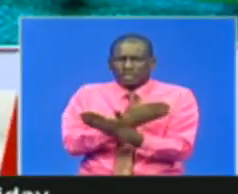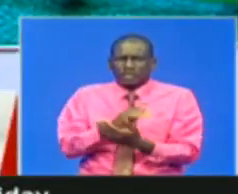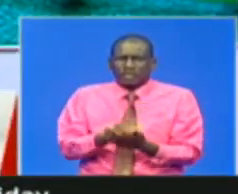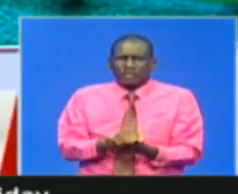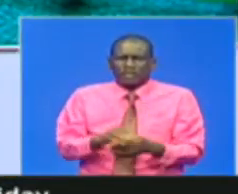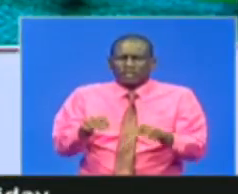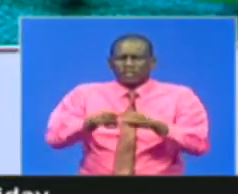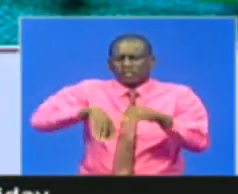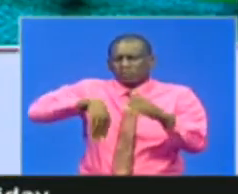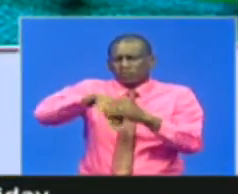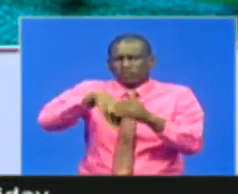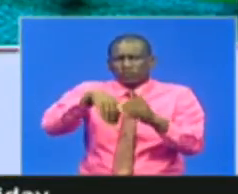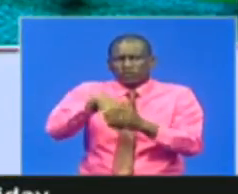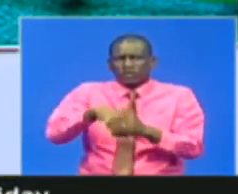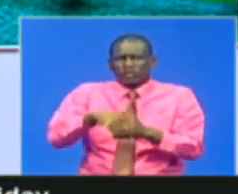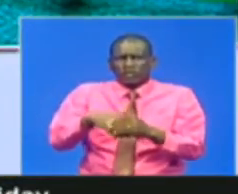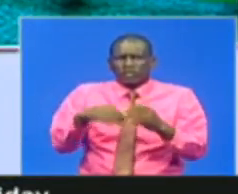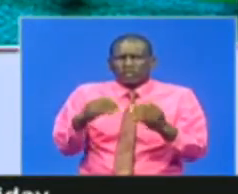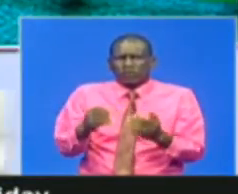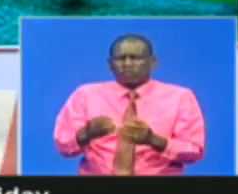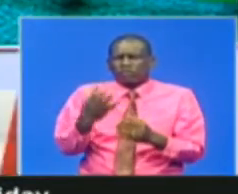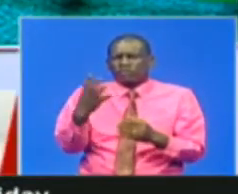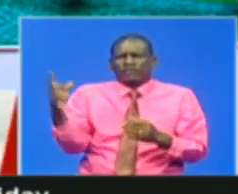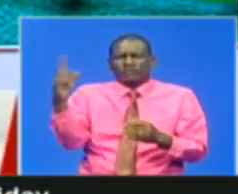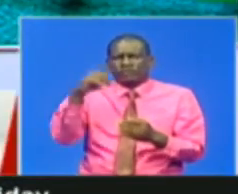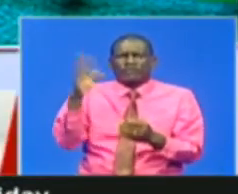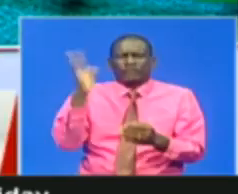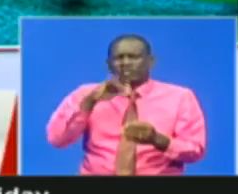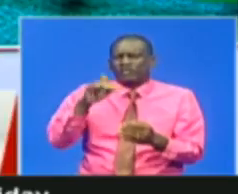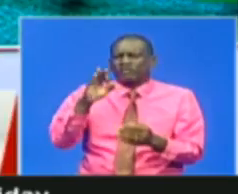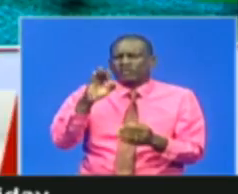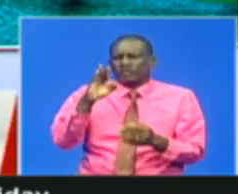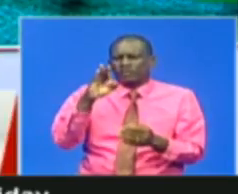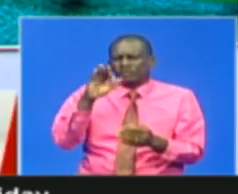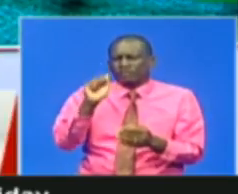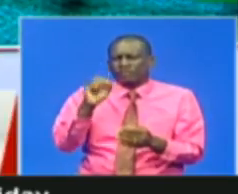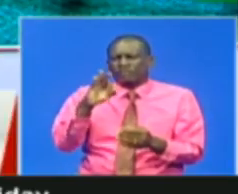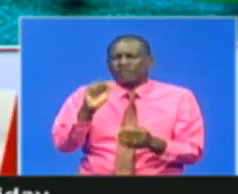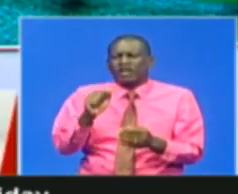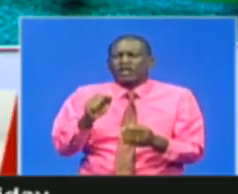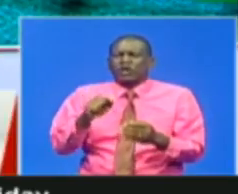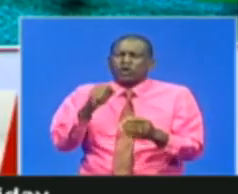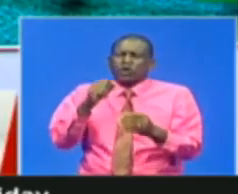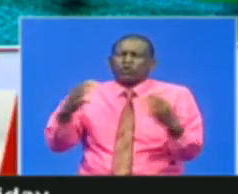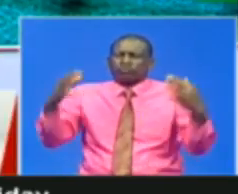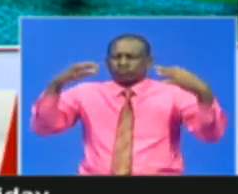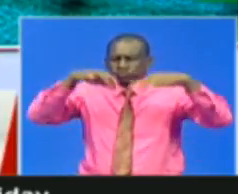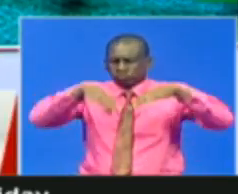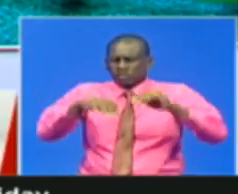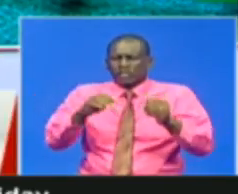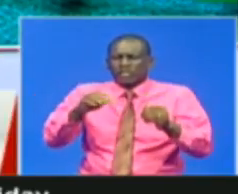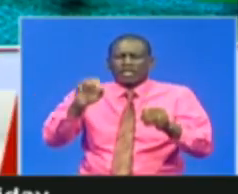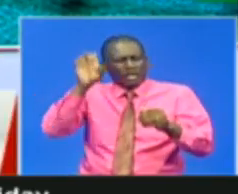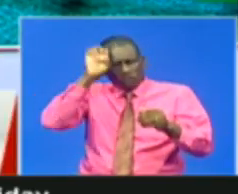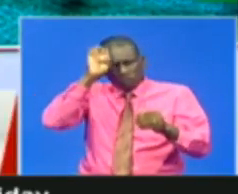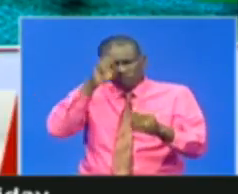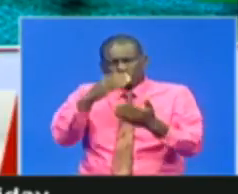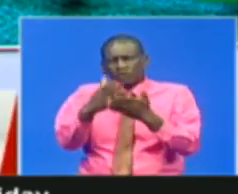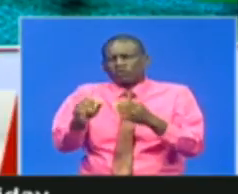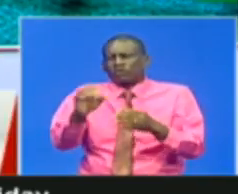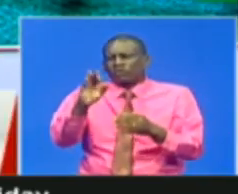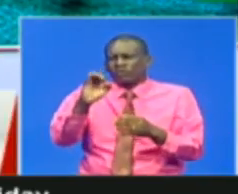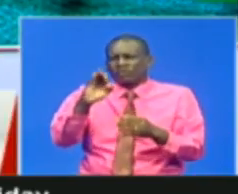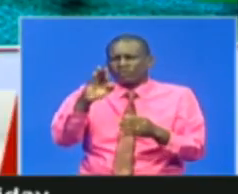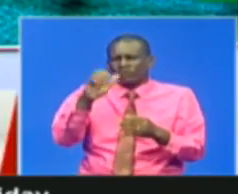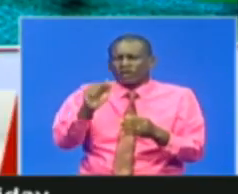Staying with football, and curtains have come down on a five-day FIFA FKF leadership and governance workshop in Eldoret, which is part of the FIFA pilot